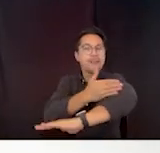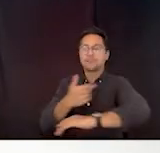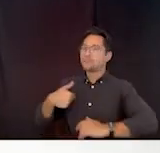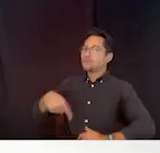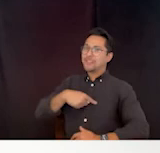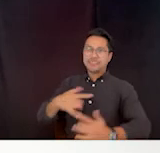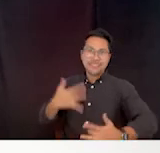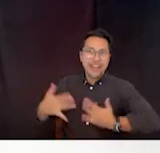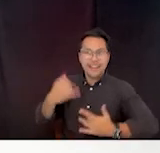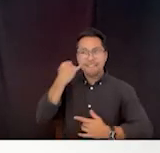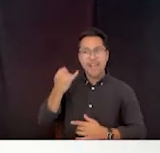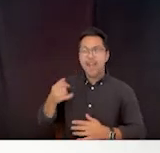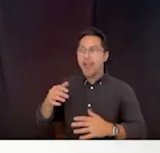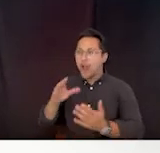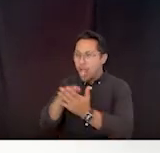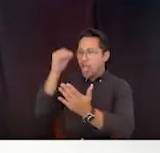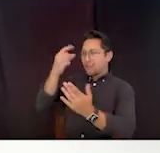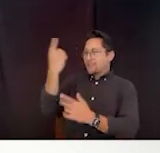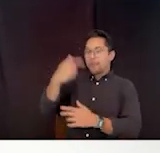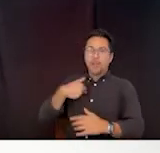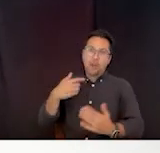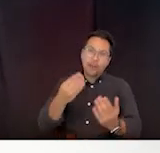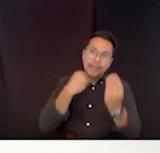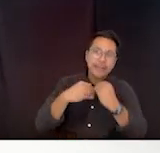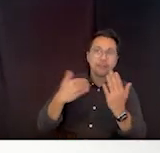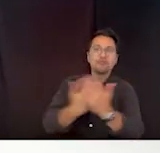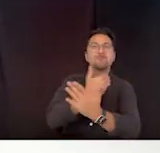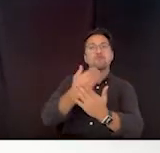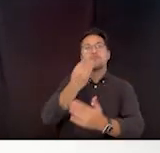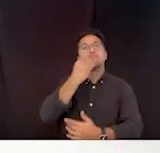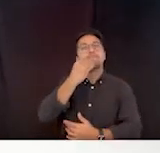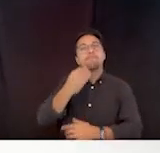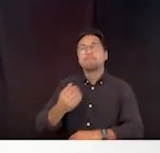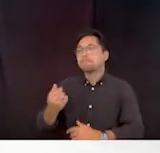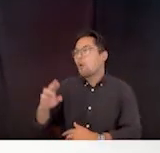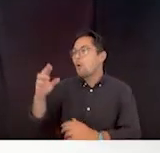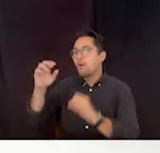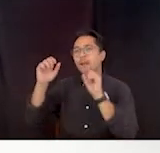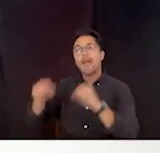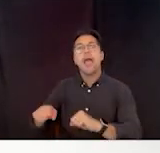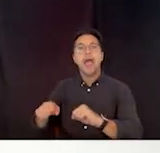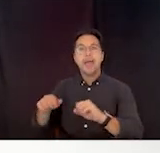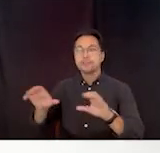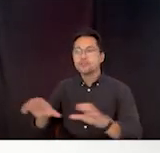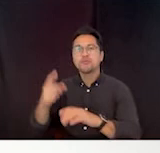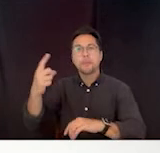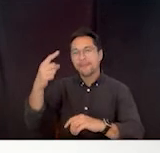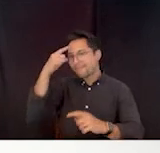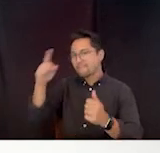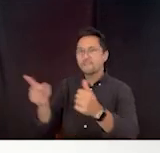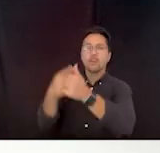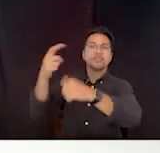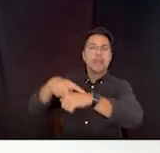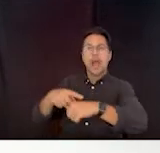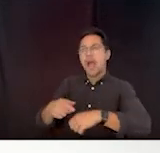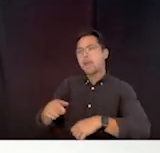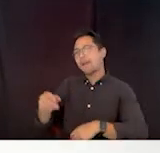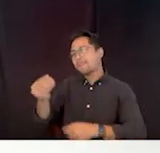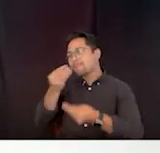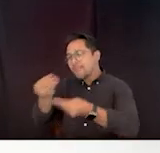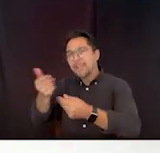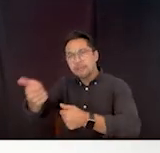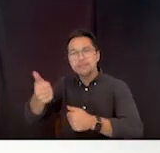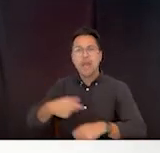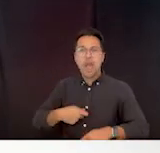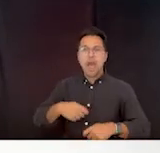new skill or they eat a new food. They are able to do something for the first time, like feed themselves, zip their pants, they're